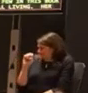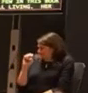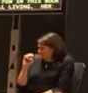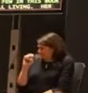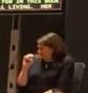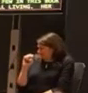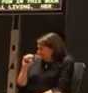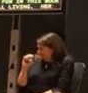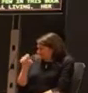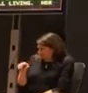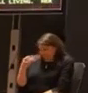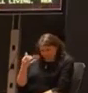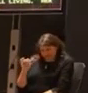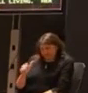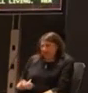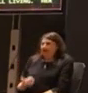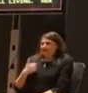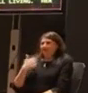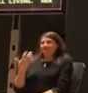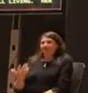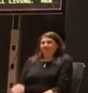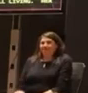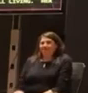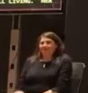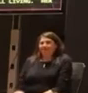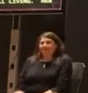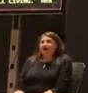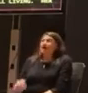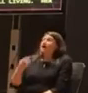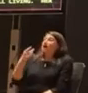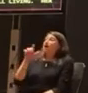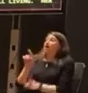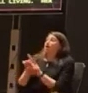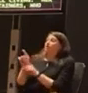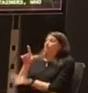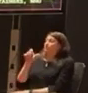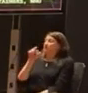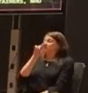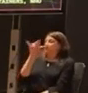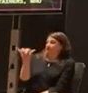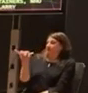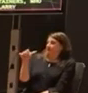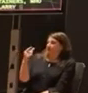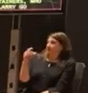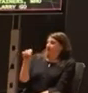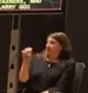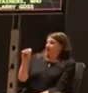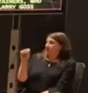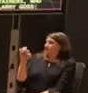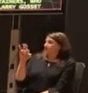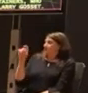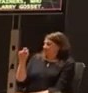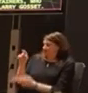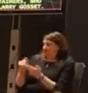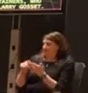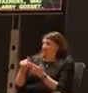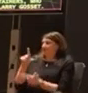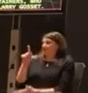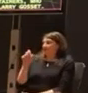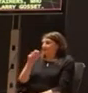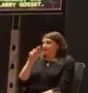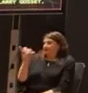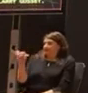Lenny Wilkins. Who is the other one? There's Lenny Wilkins. Larry Gossett. And Lenny Wilkins. And Lenny Wilkins. Yeah.